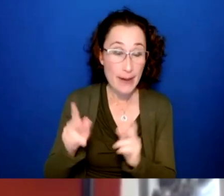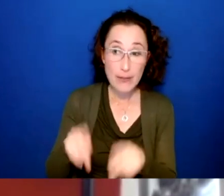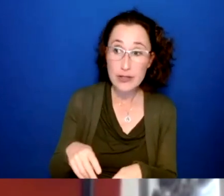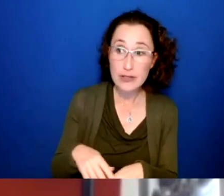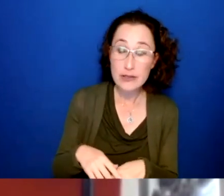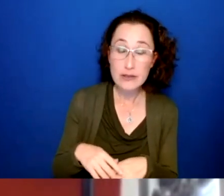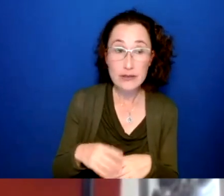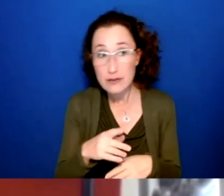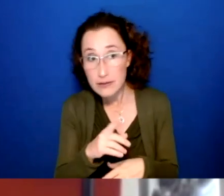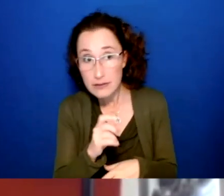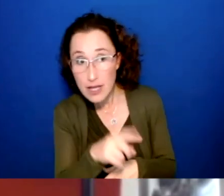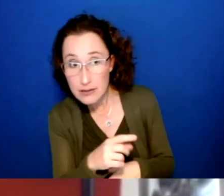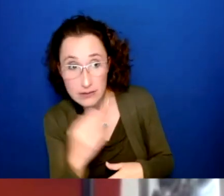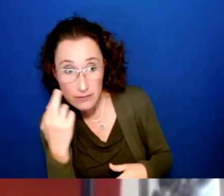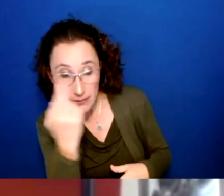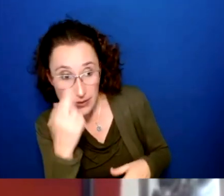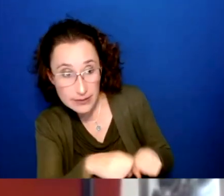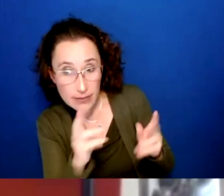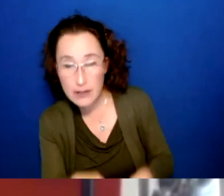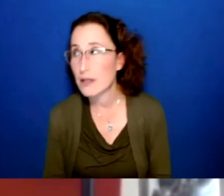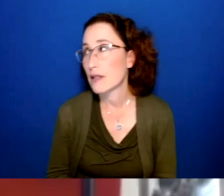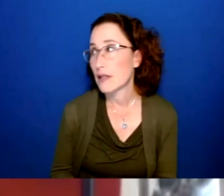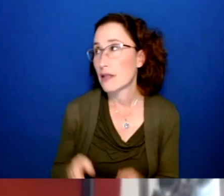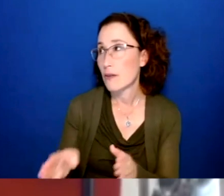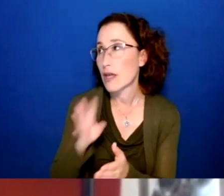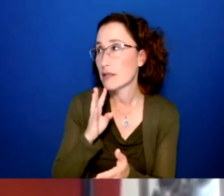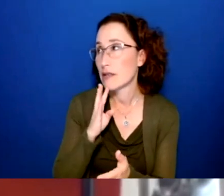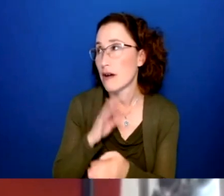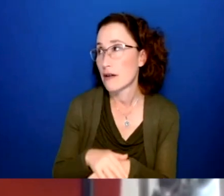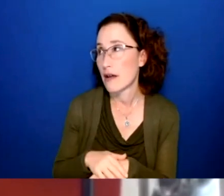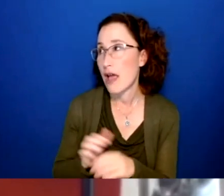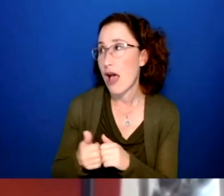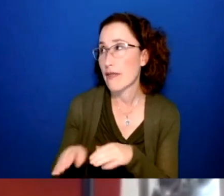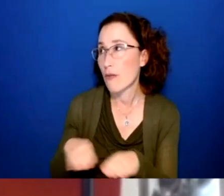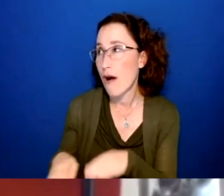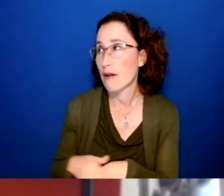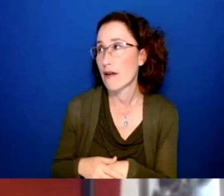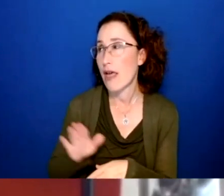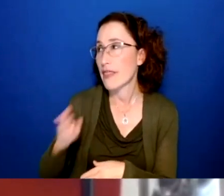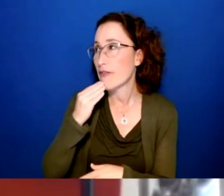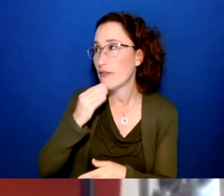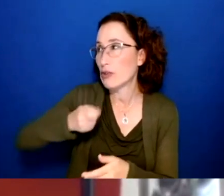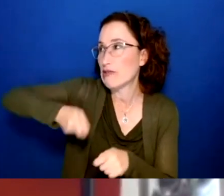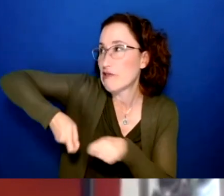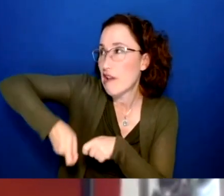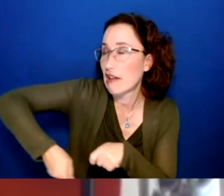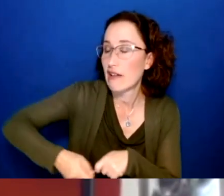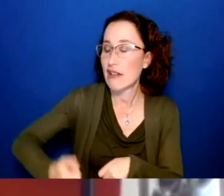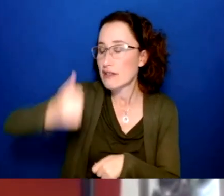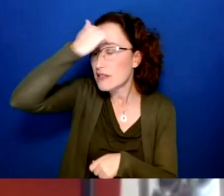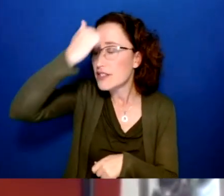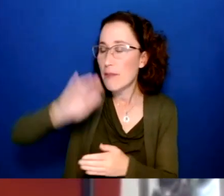reasons? They'll say, the way they talk, the way they walk, the way they cut their food, the dumb music they make me listen to.